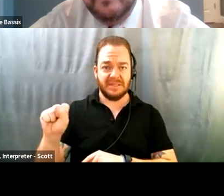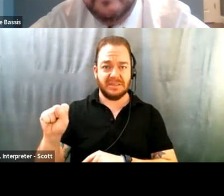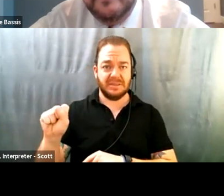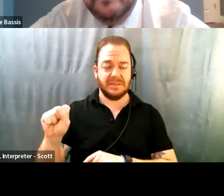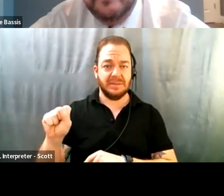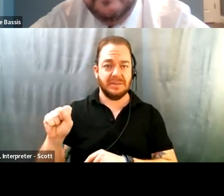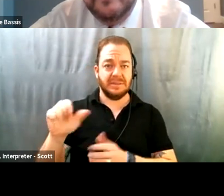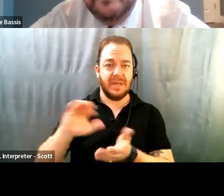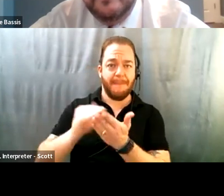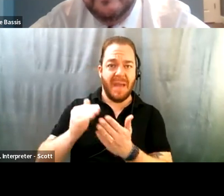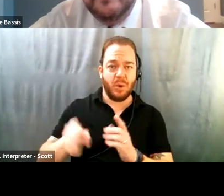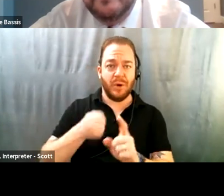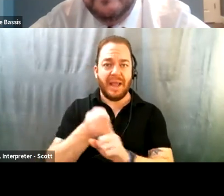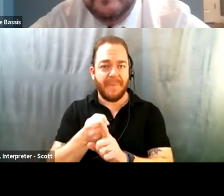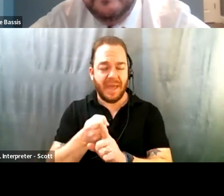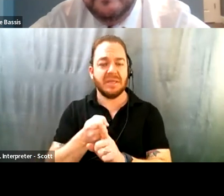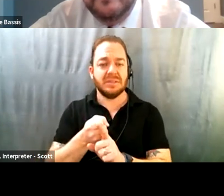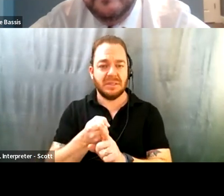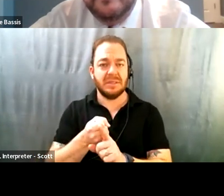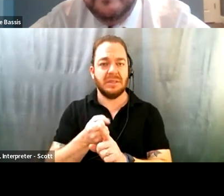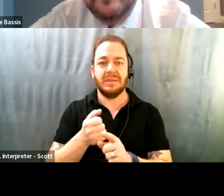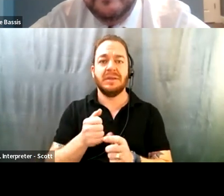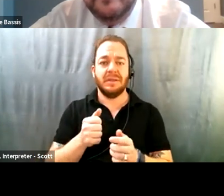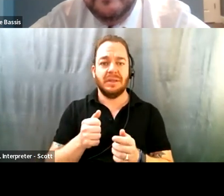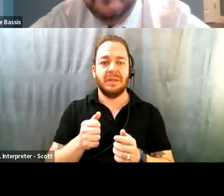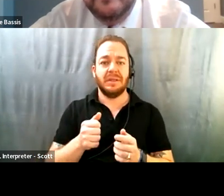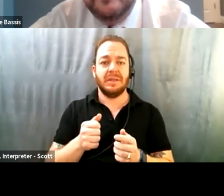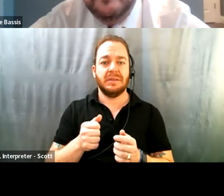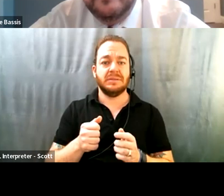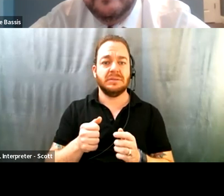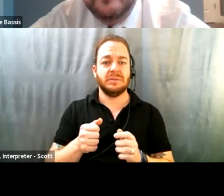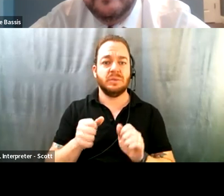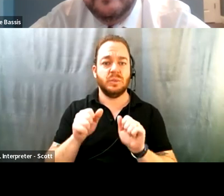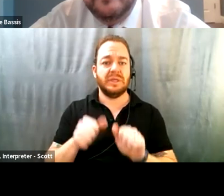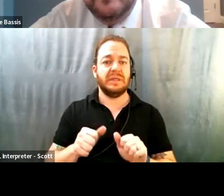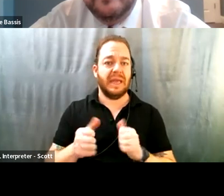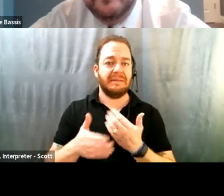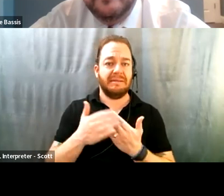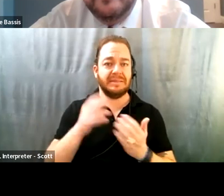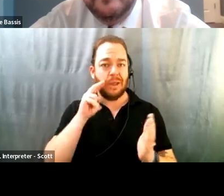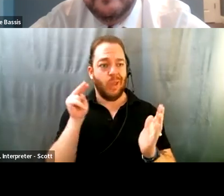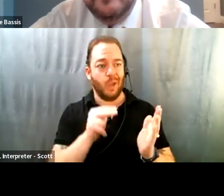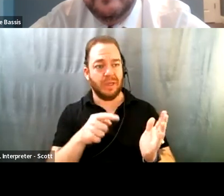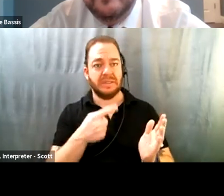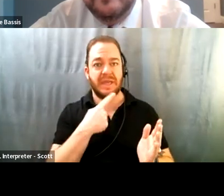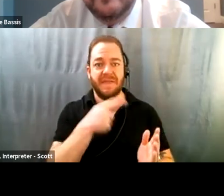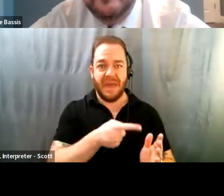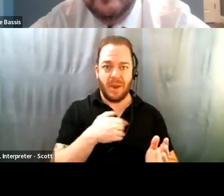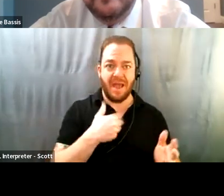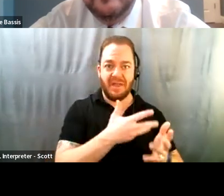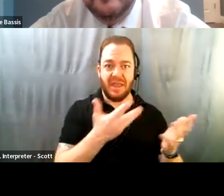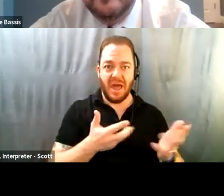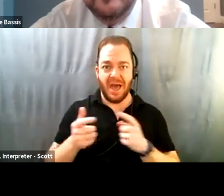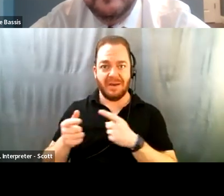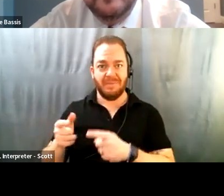quantity or impact, whatever way you state that, in such a way that it would be as easy as looking to say this one is loaded with a lot or